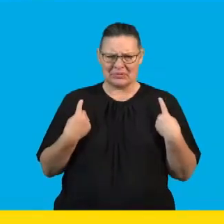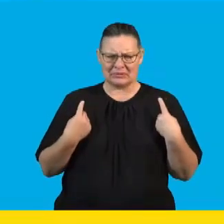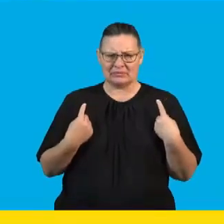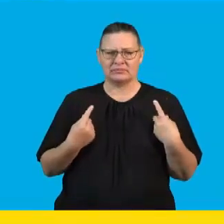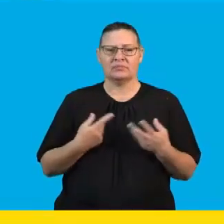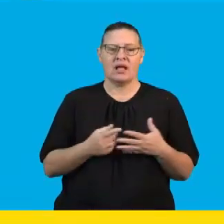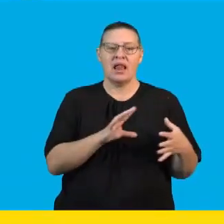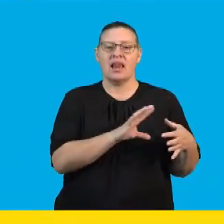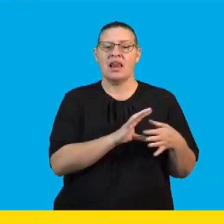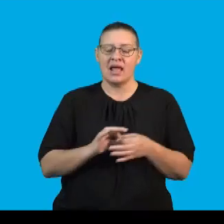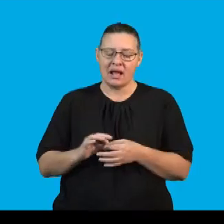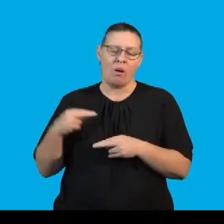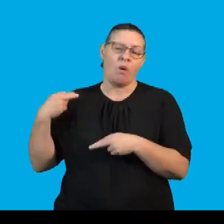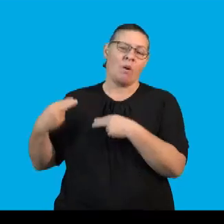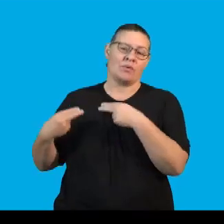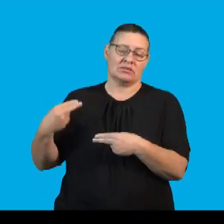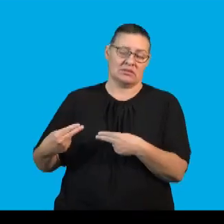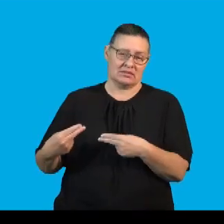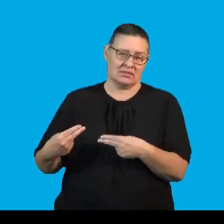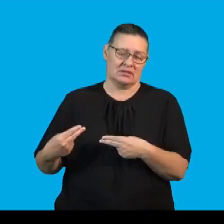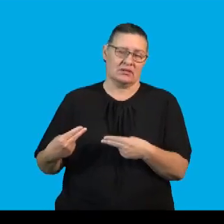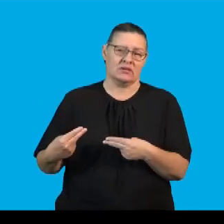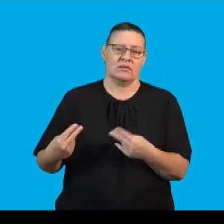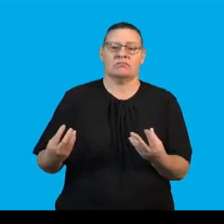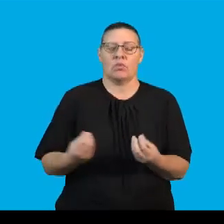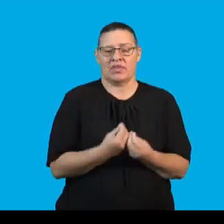understand. And linking the hormones